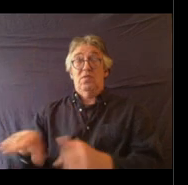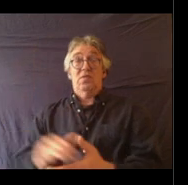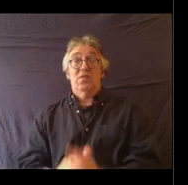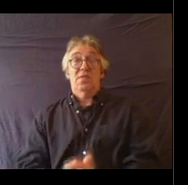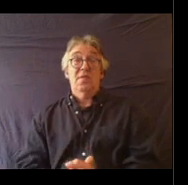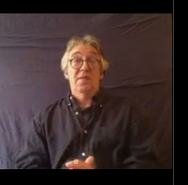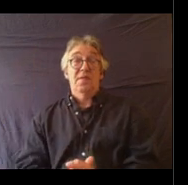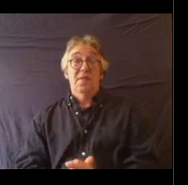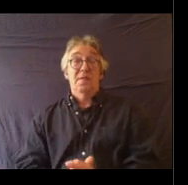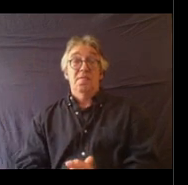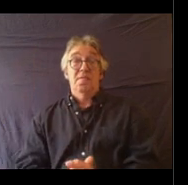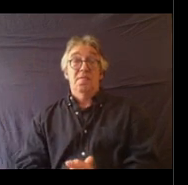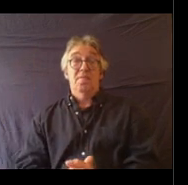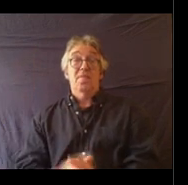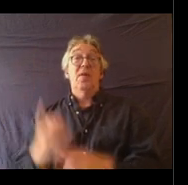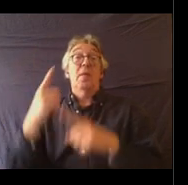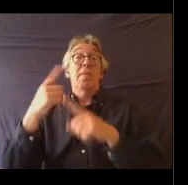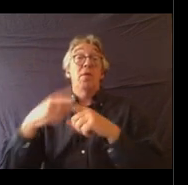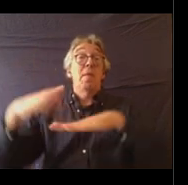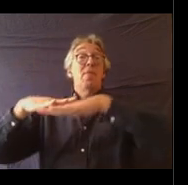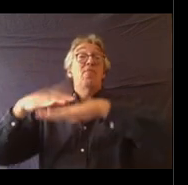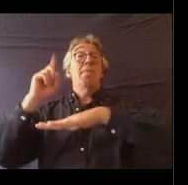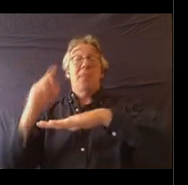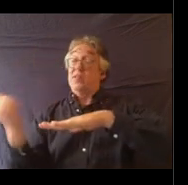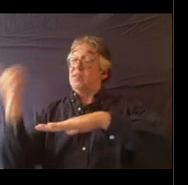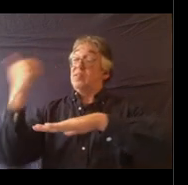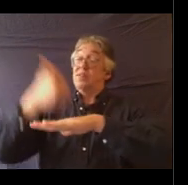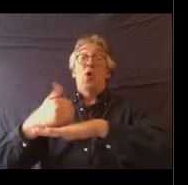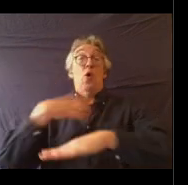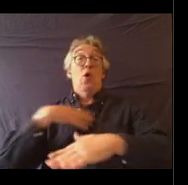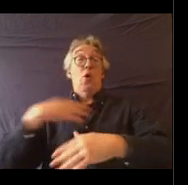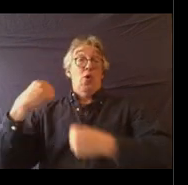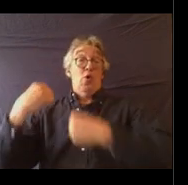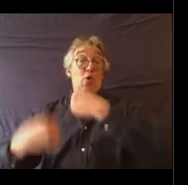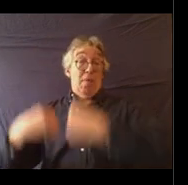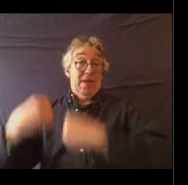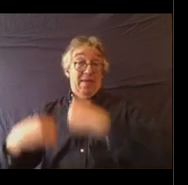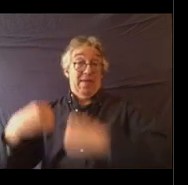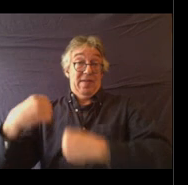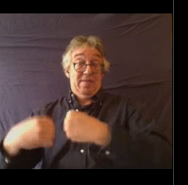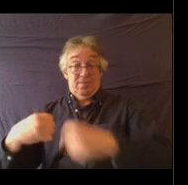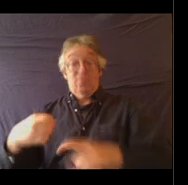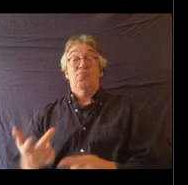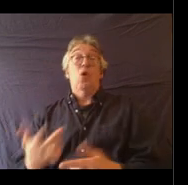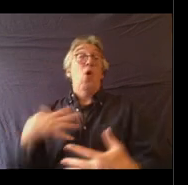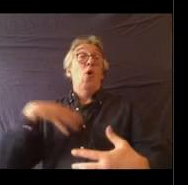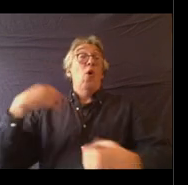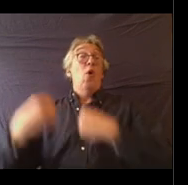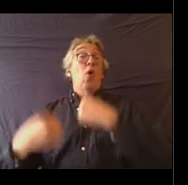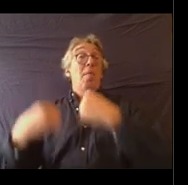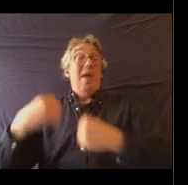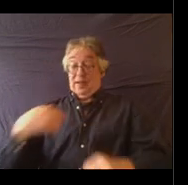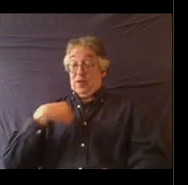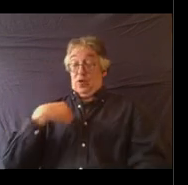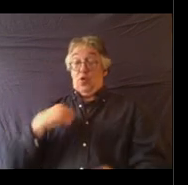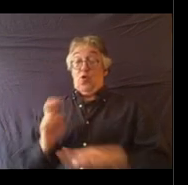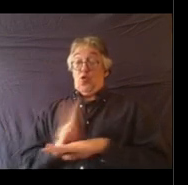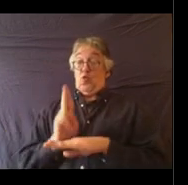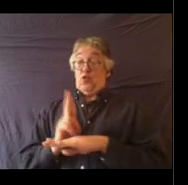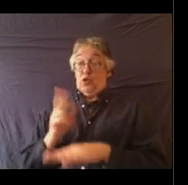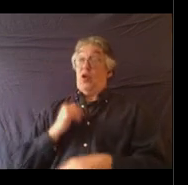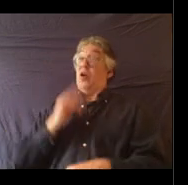a complaint mechanism. So at the beginning, the complaint mechanism is between you and the platform, but if you are not happy with what the